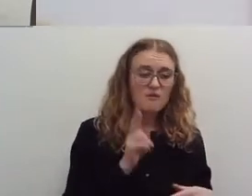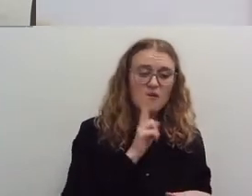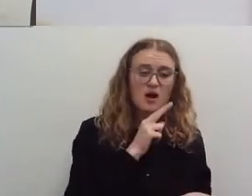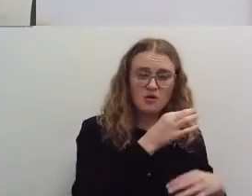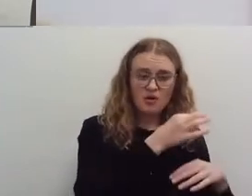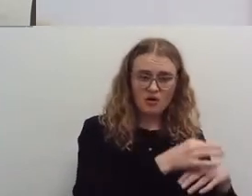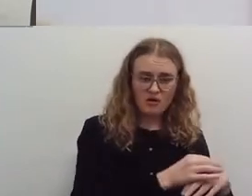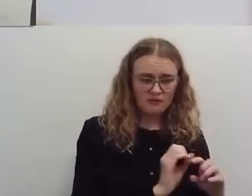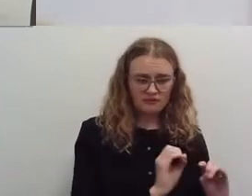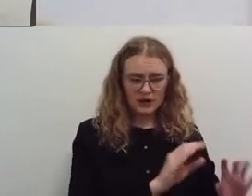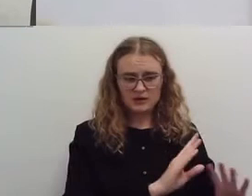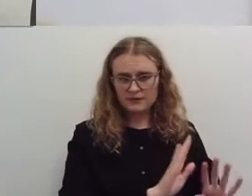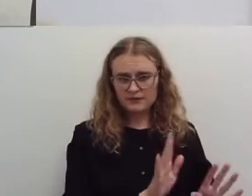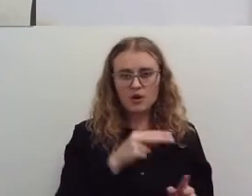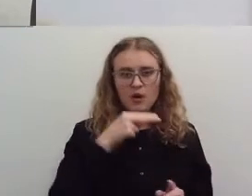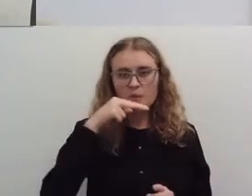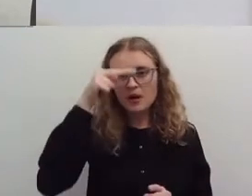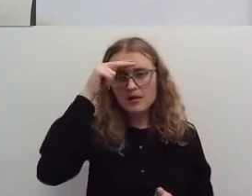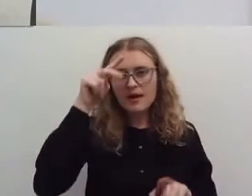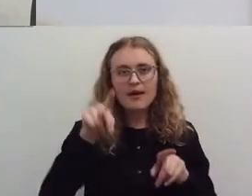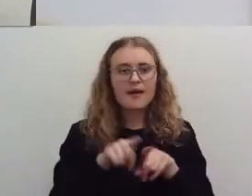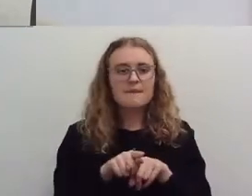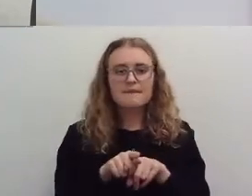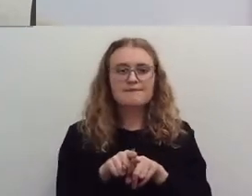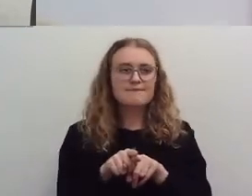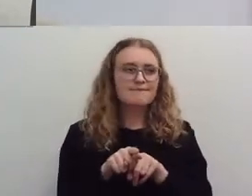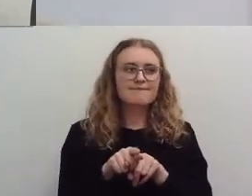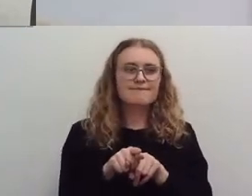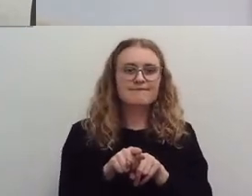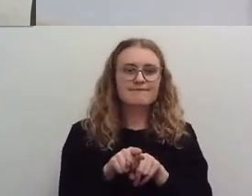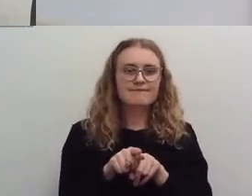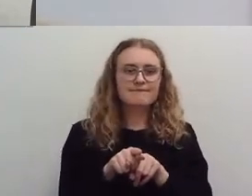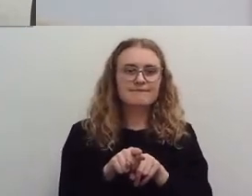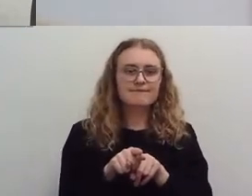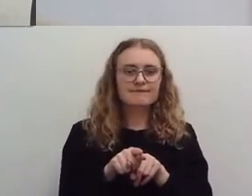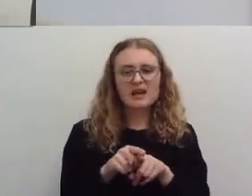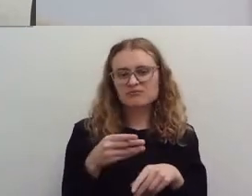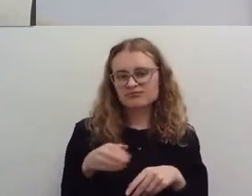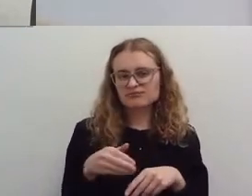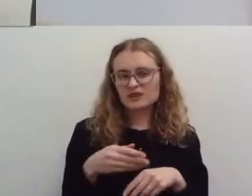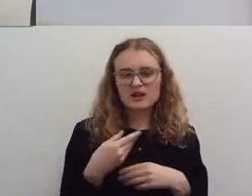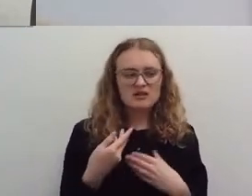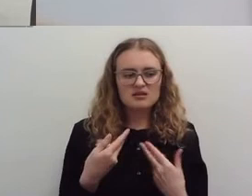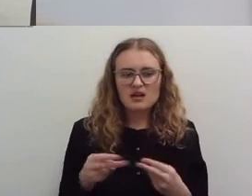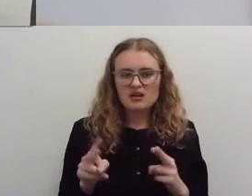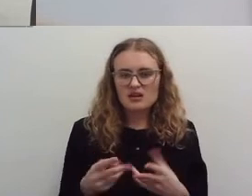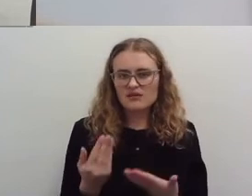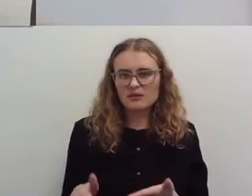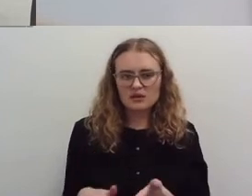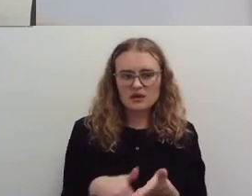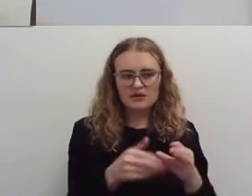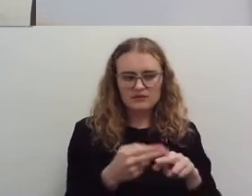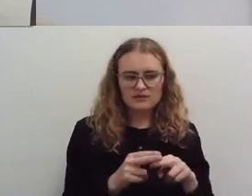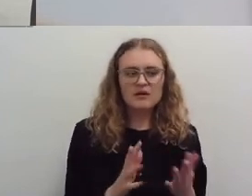comes to the child's well-being. And also that we normalize the idea